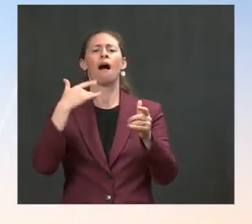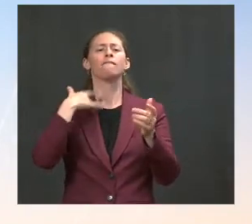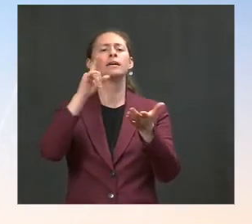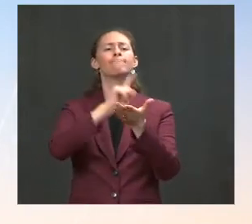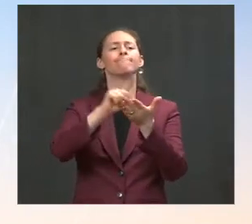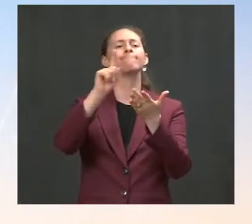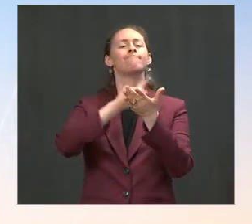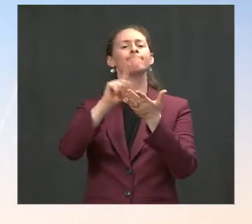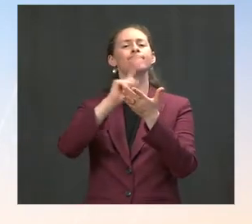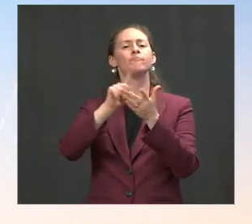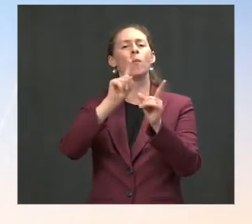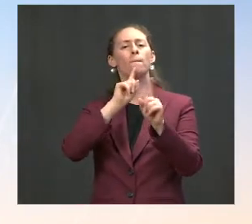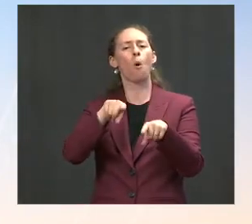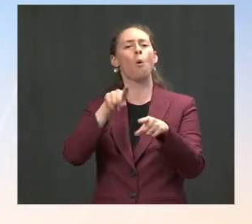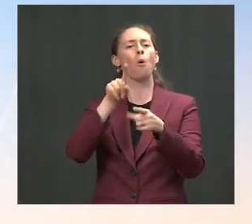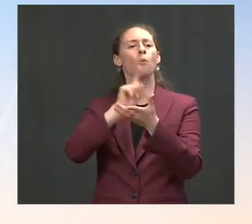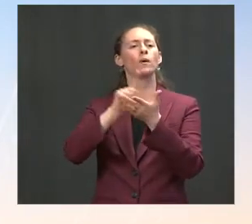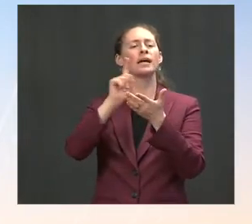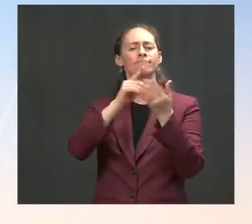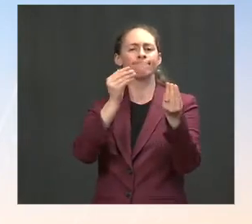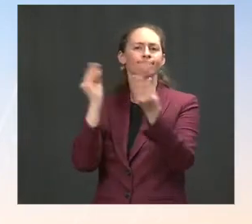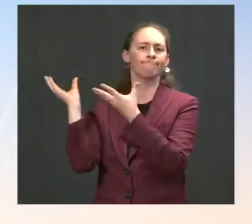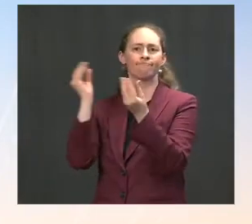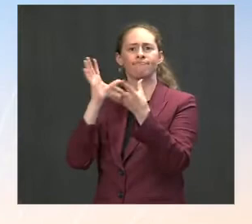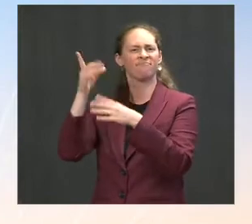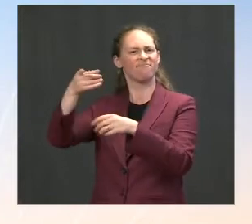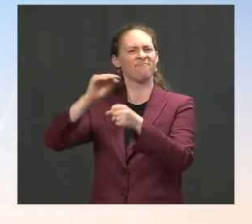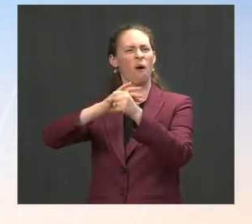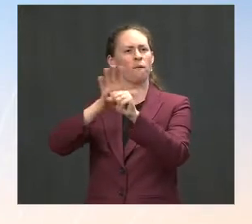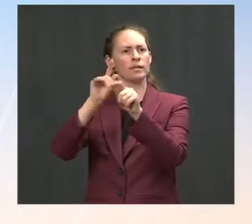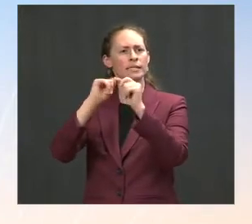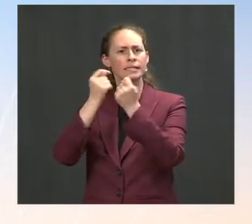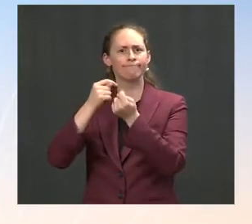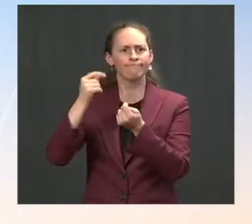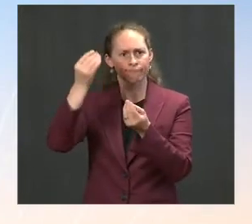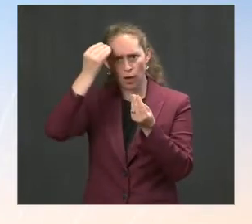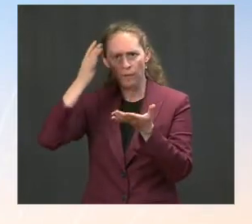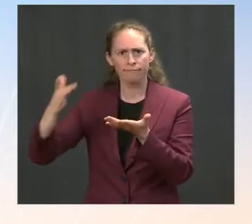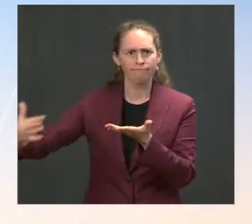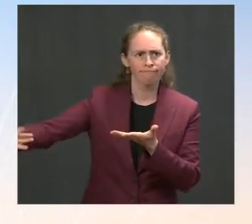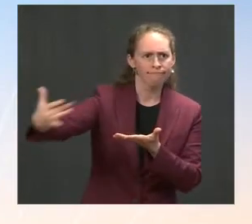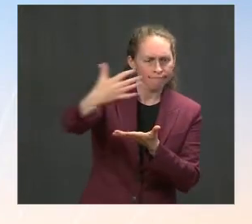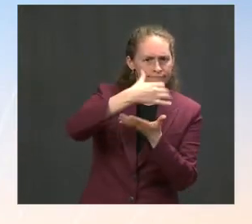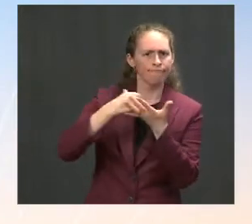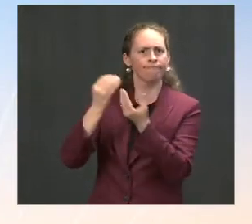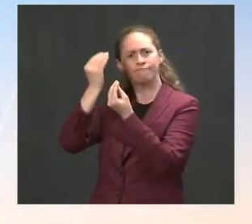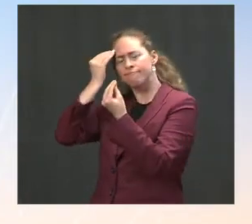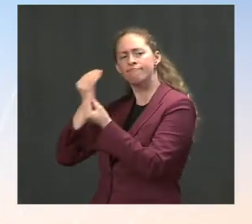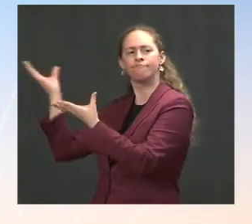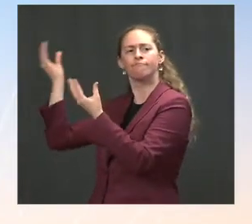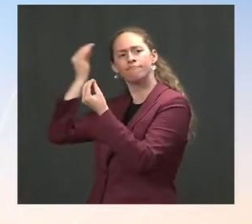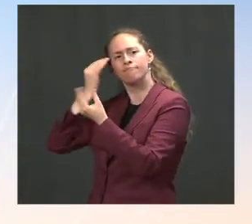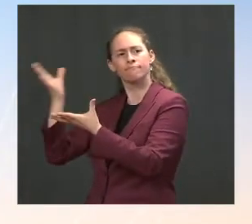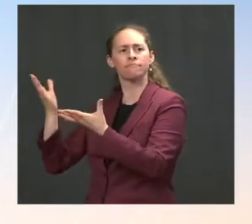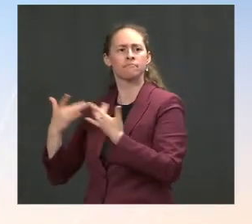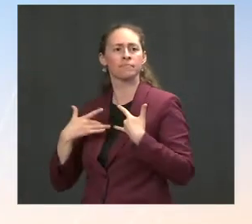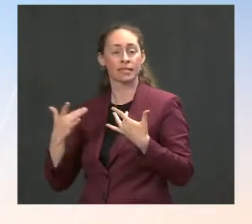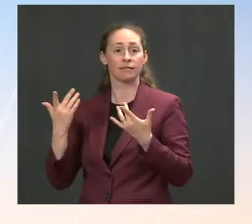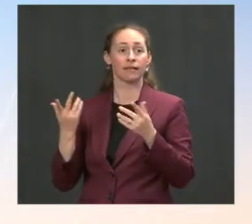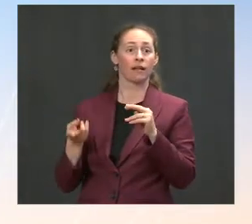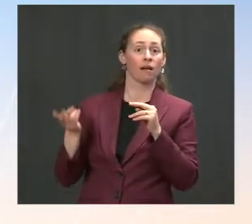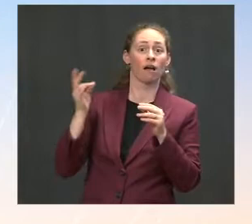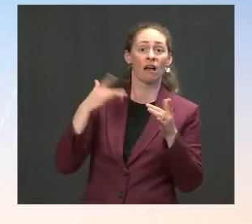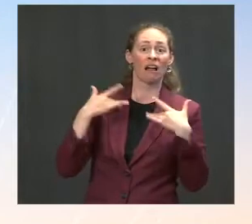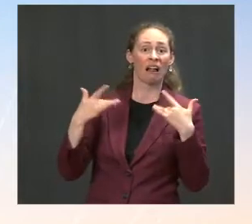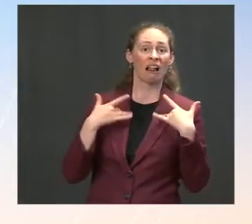updates from his COVID team about what is happening with the virus, the rise of certain variants, including the Delta variant, and